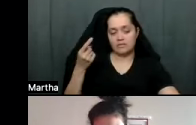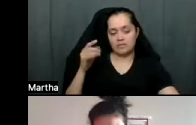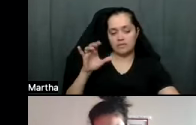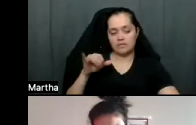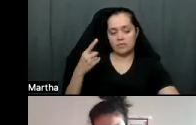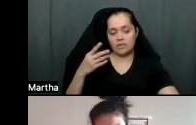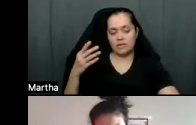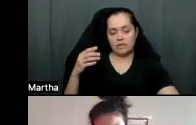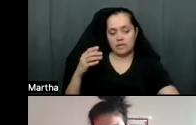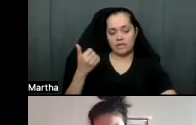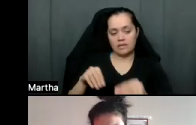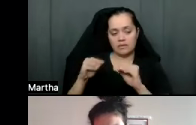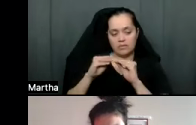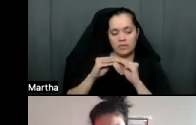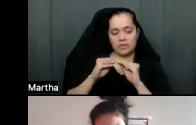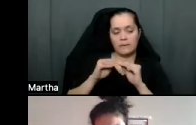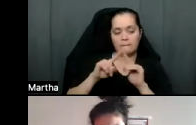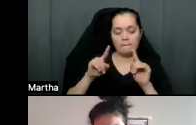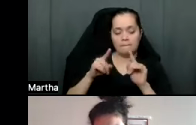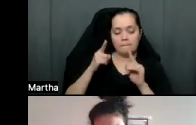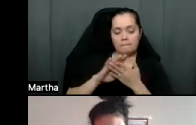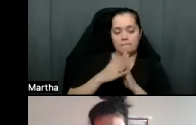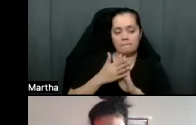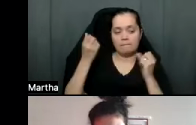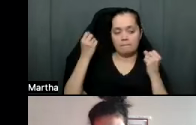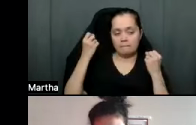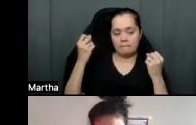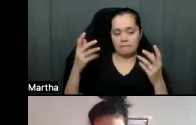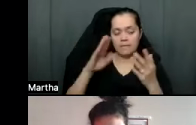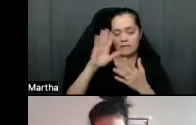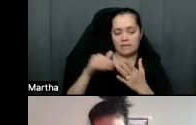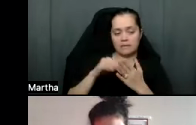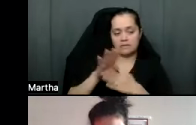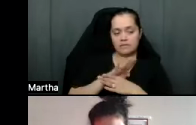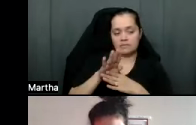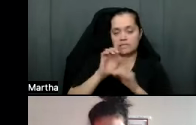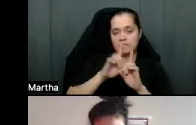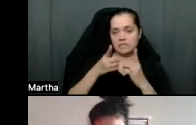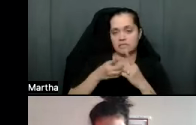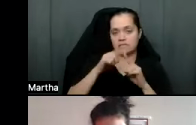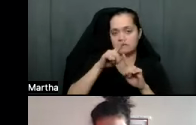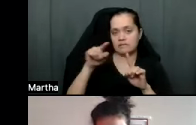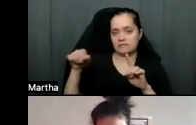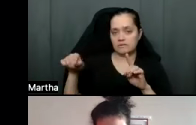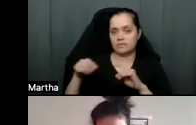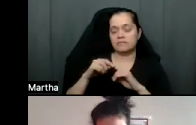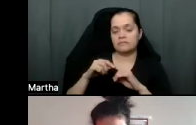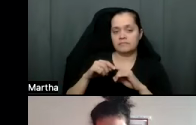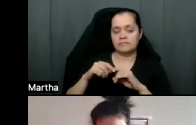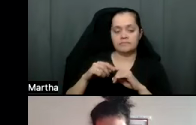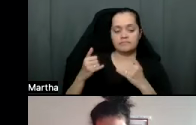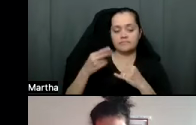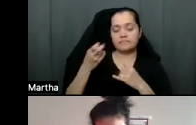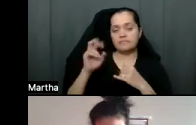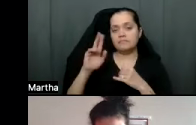one thing anymore, but they've become many central business districts. And